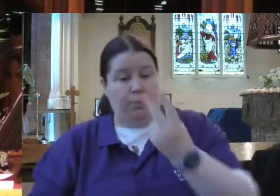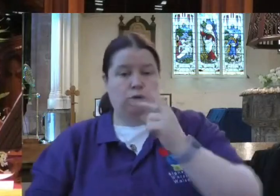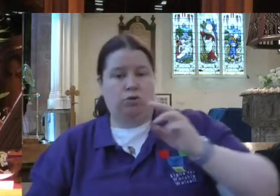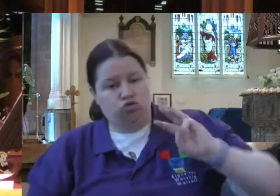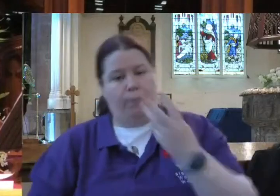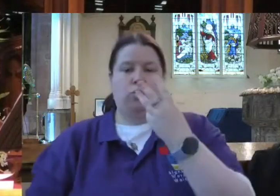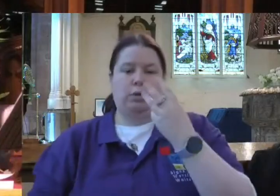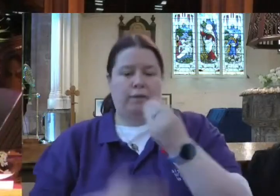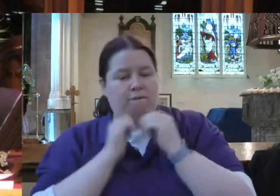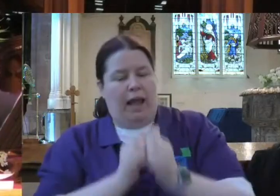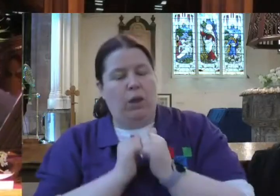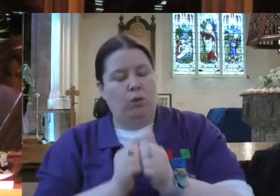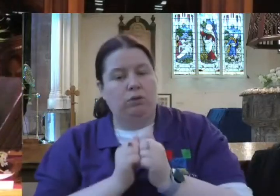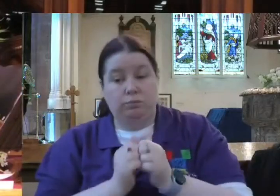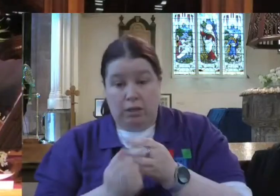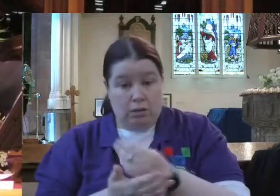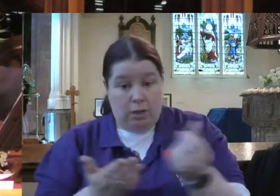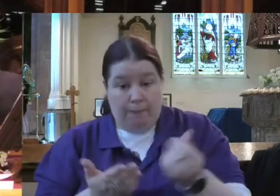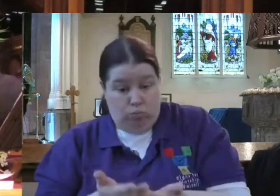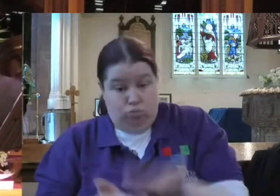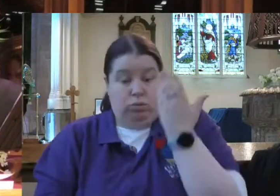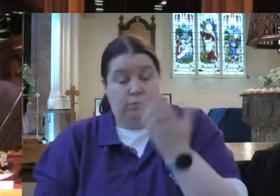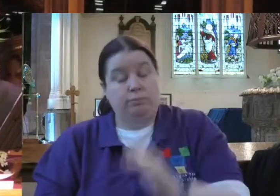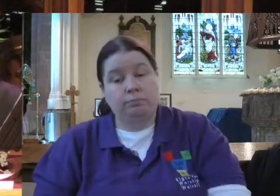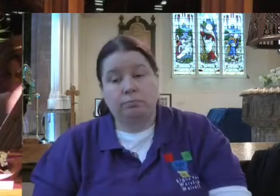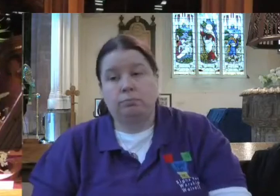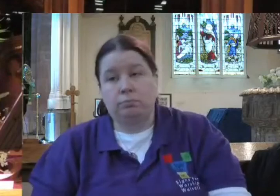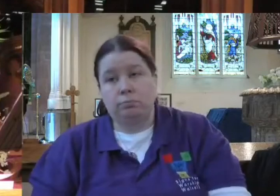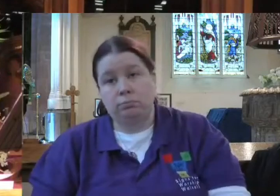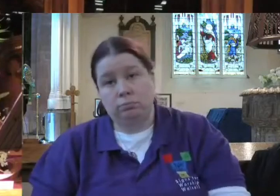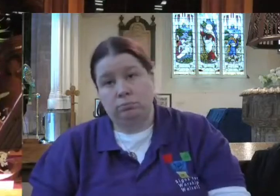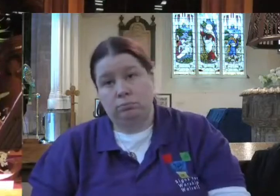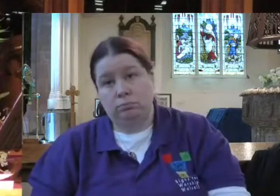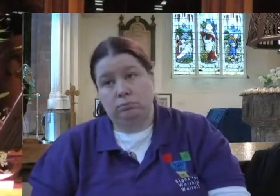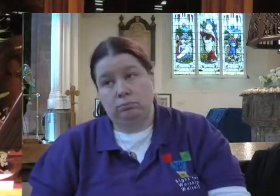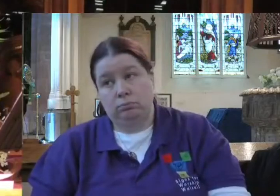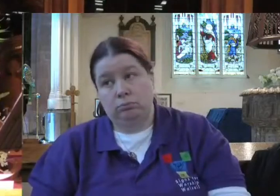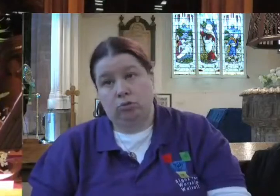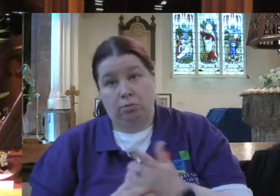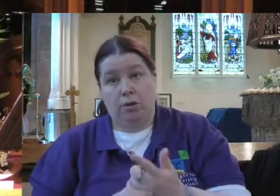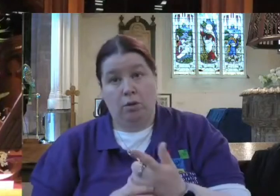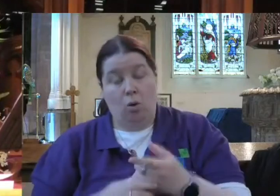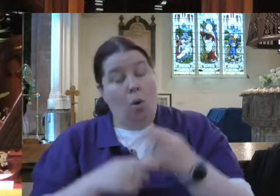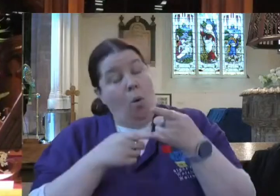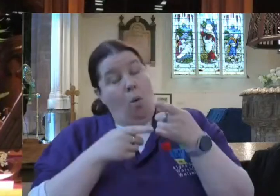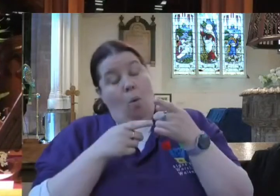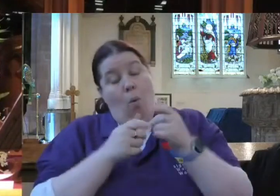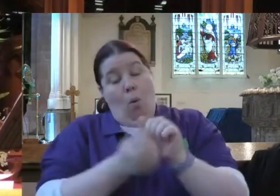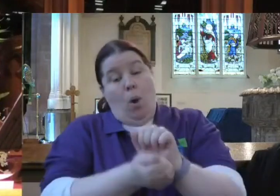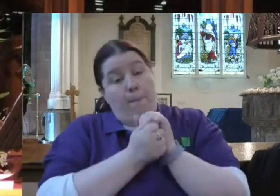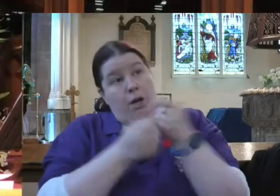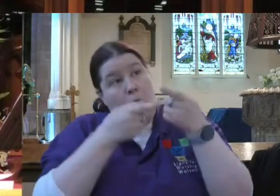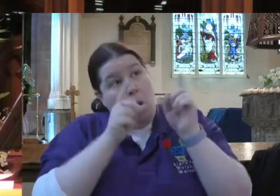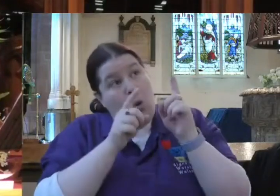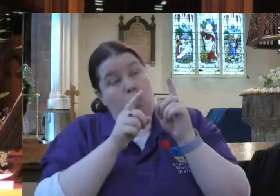it trebled. Some made a lot more than that as well. And needless to say, the company owner made quite a bit of money as